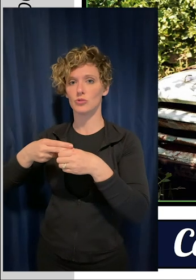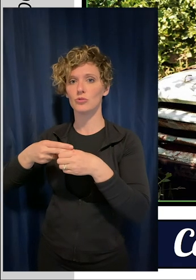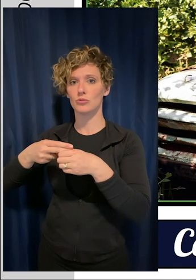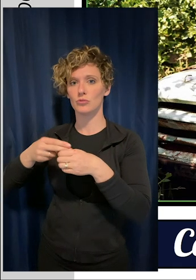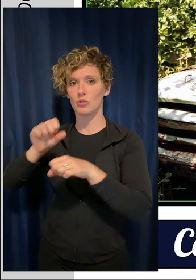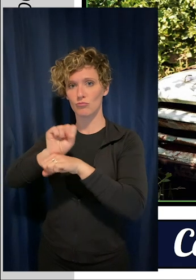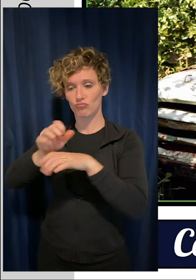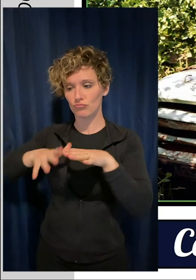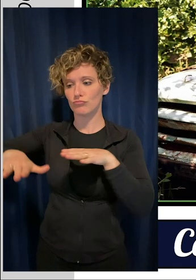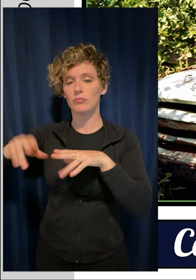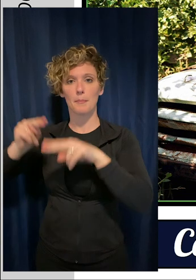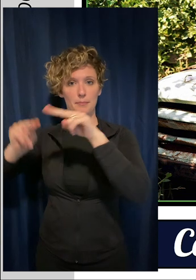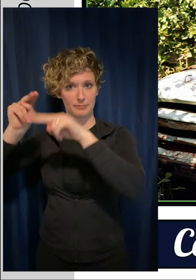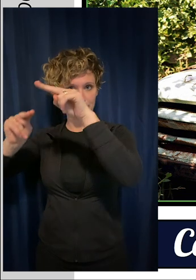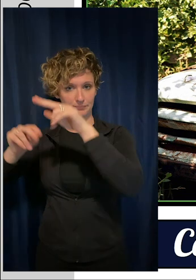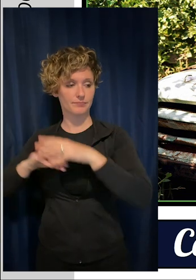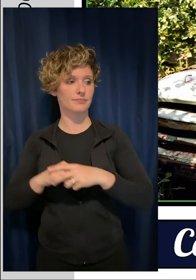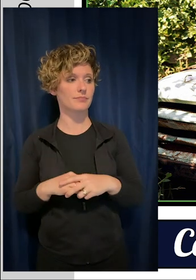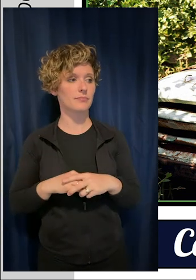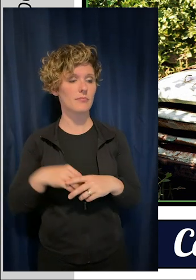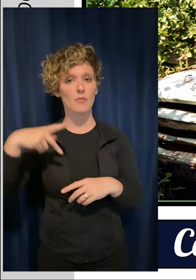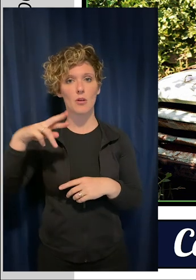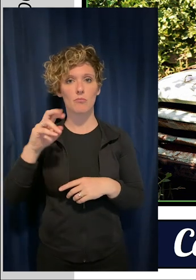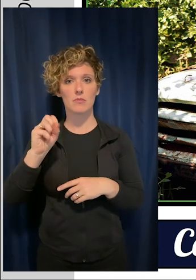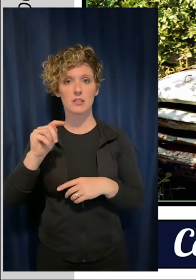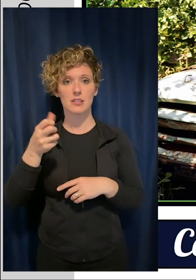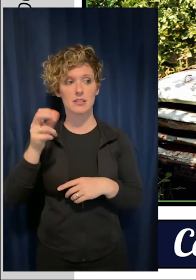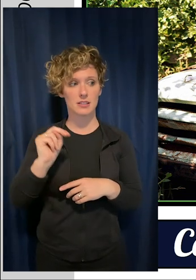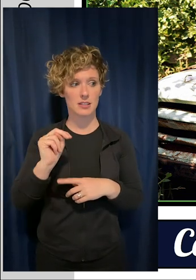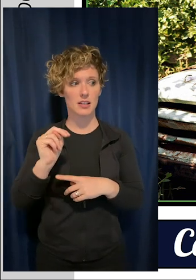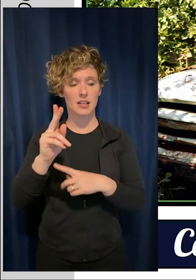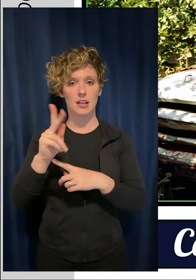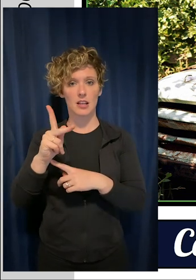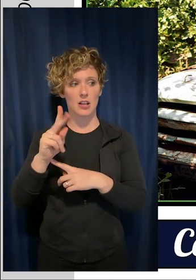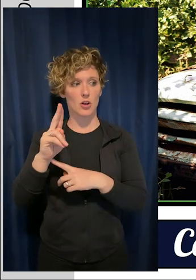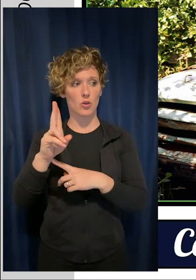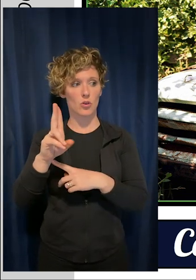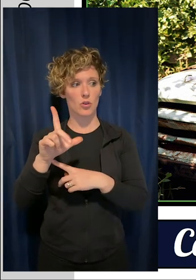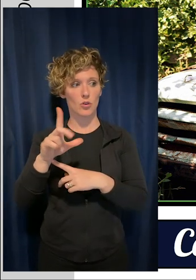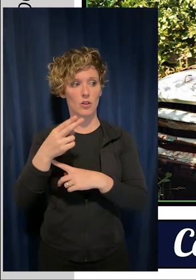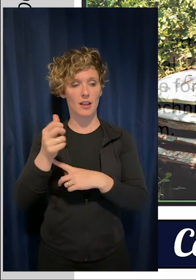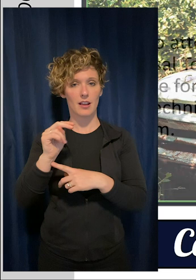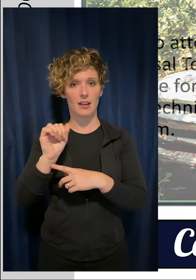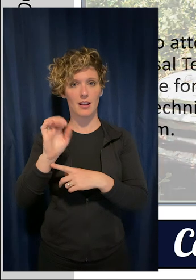Preston Kulhanek would like to thank his mom and stepdad, Mr. Cans and Mr. Parker, for all of their